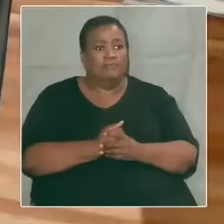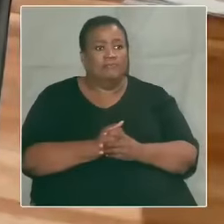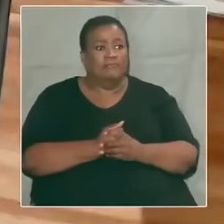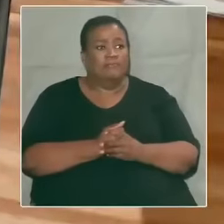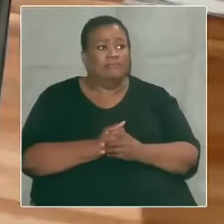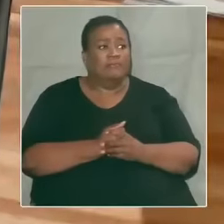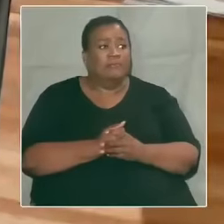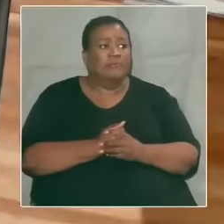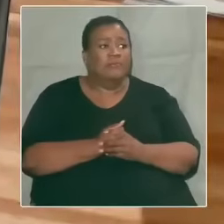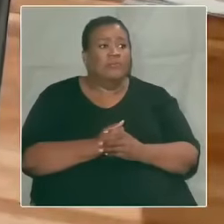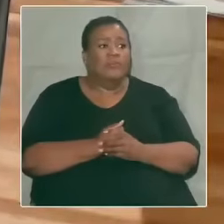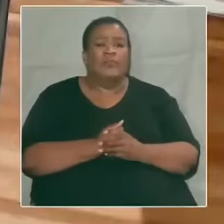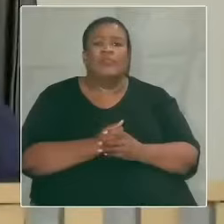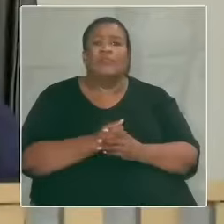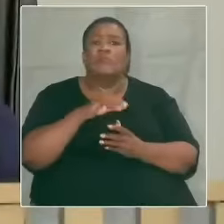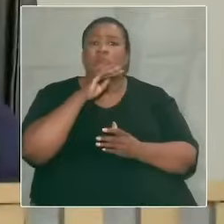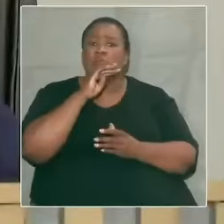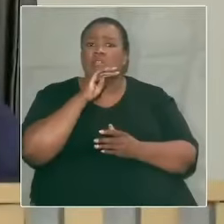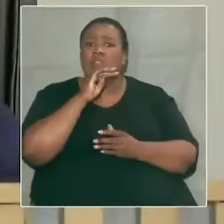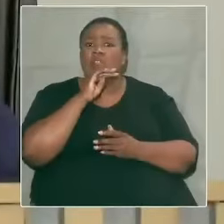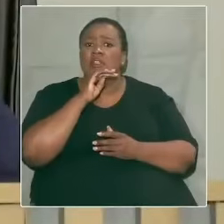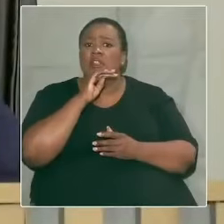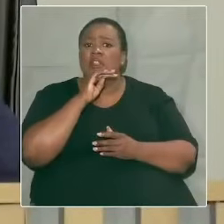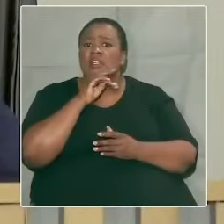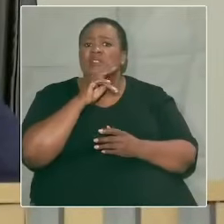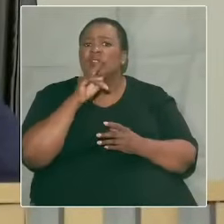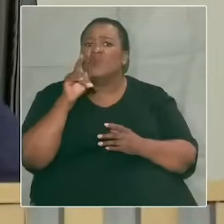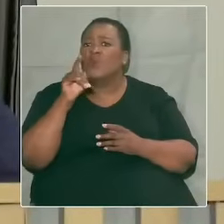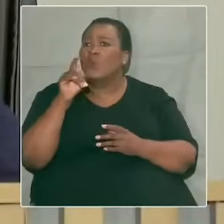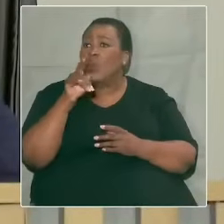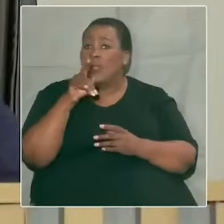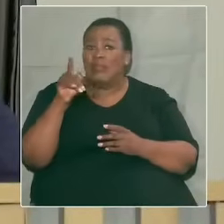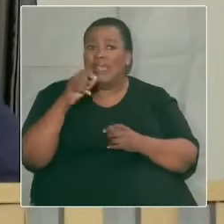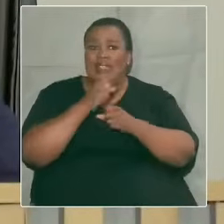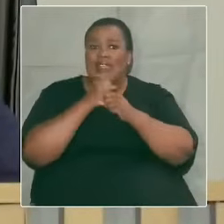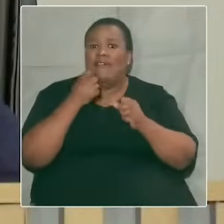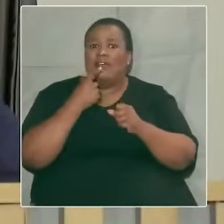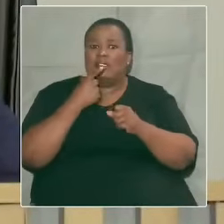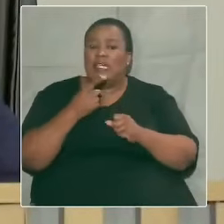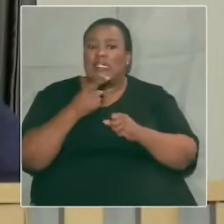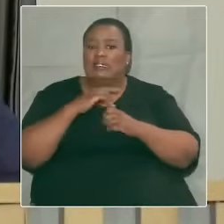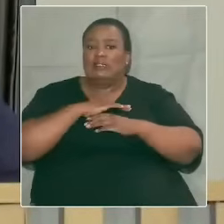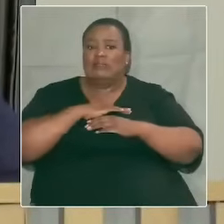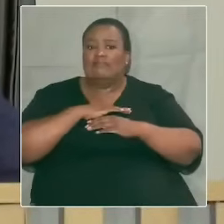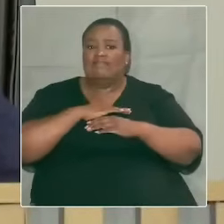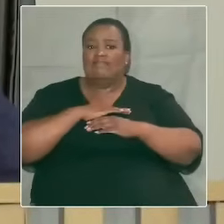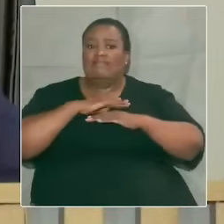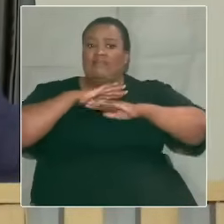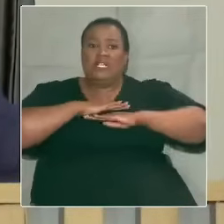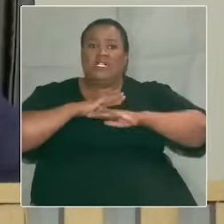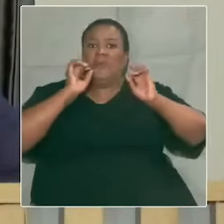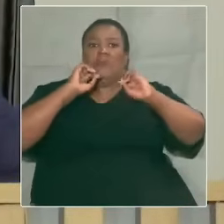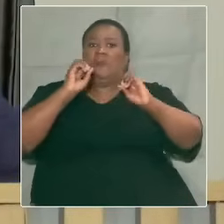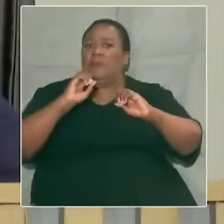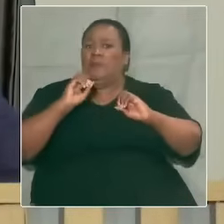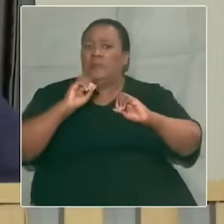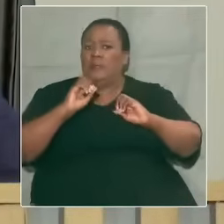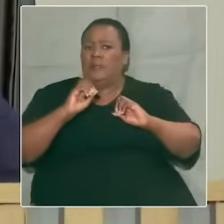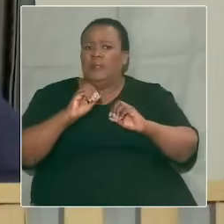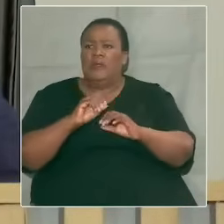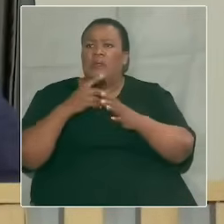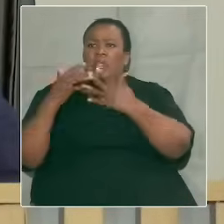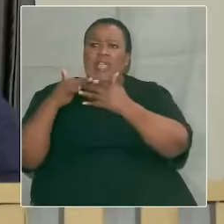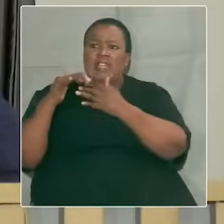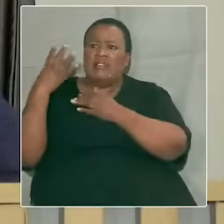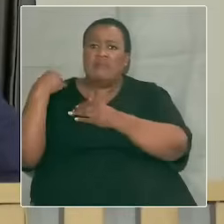you mean? Yeah, There was never an expression of any dissatisfaction. there was never expression of any dissatisfaction from any